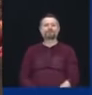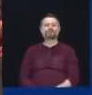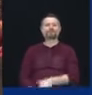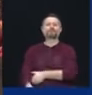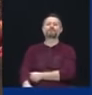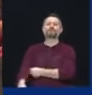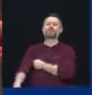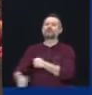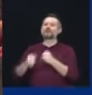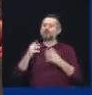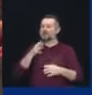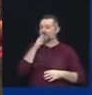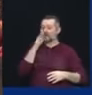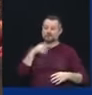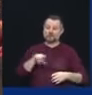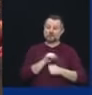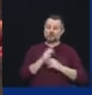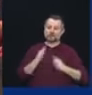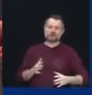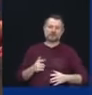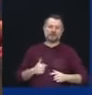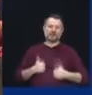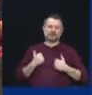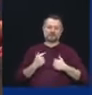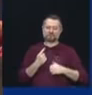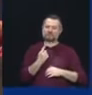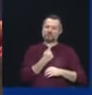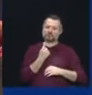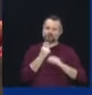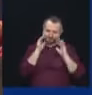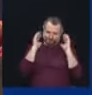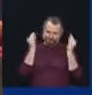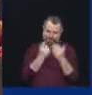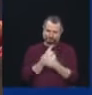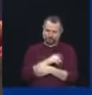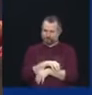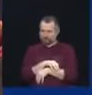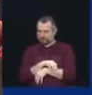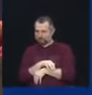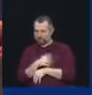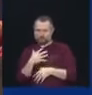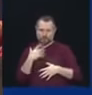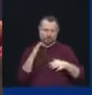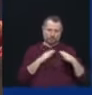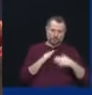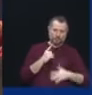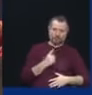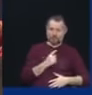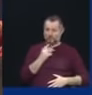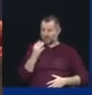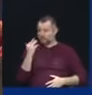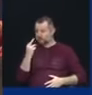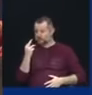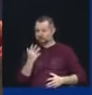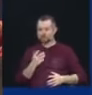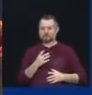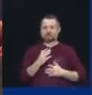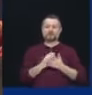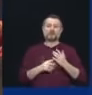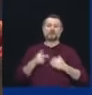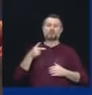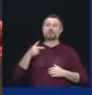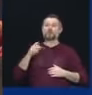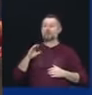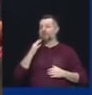Many farm workers live in isolation and fear, a feeling which is only compounded by the realities of being a person of color or